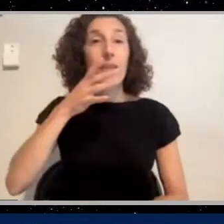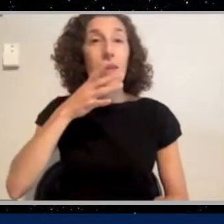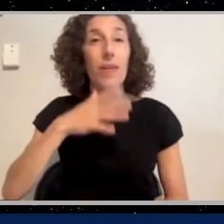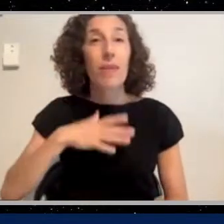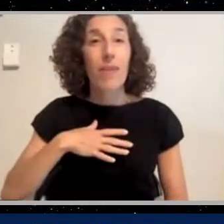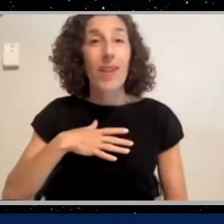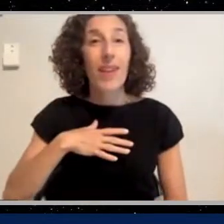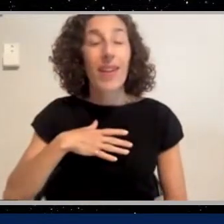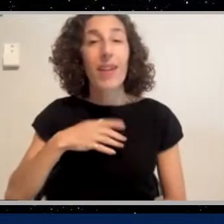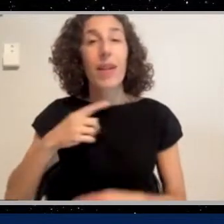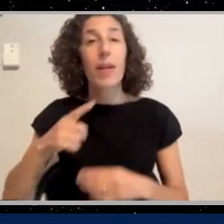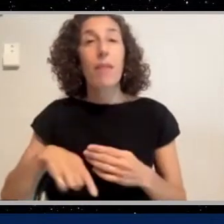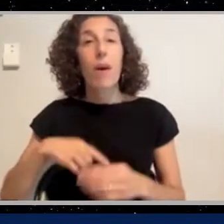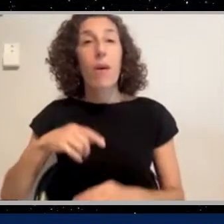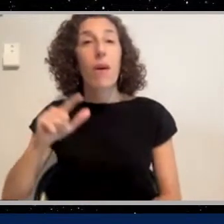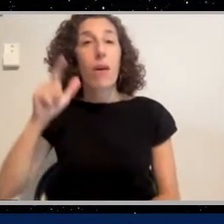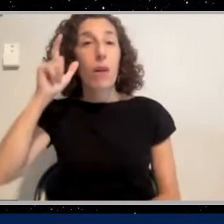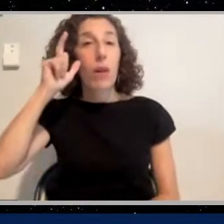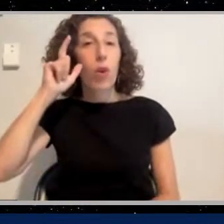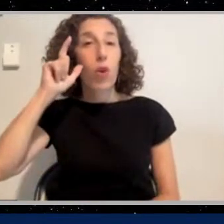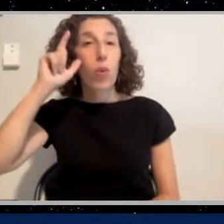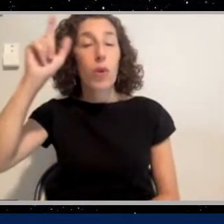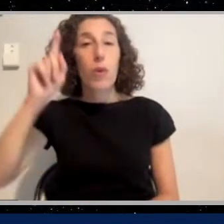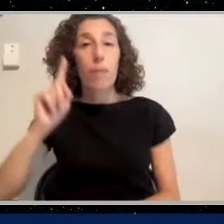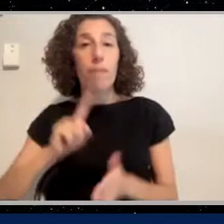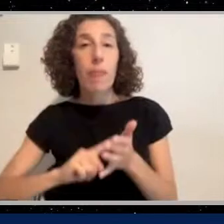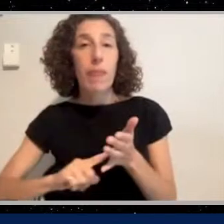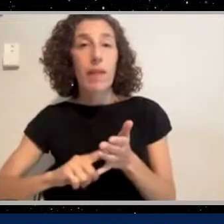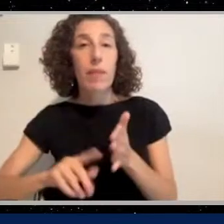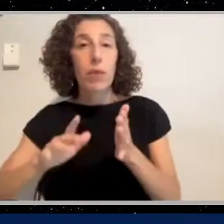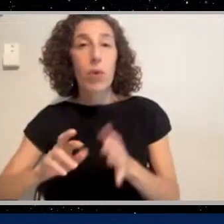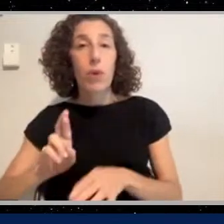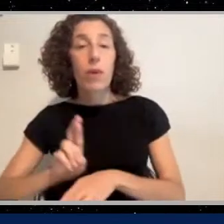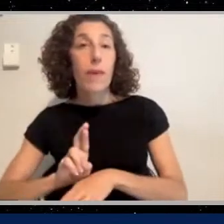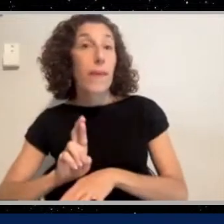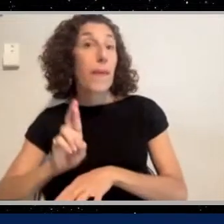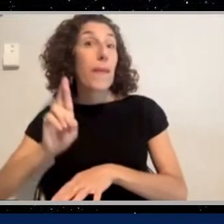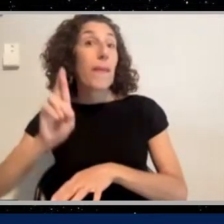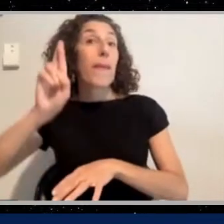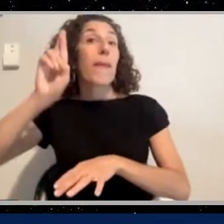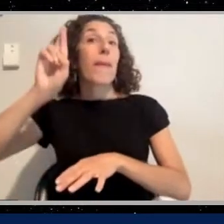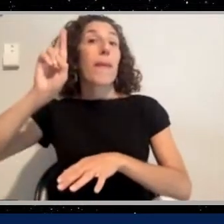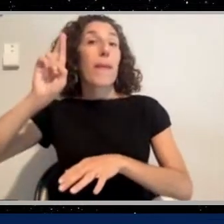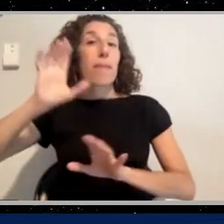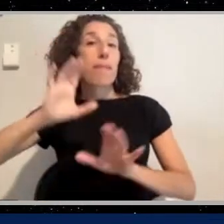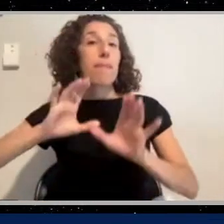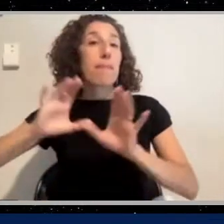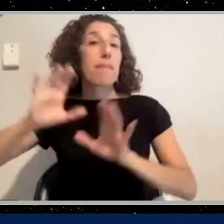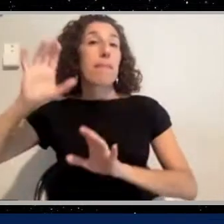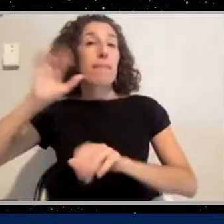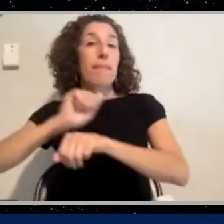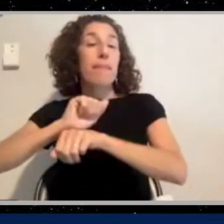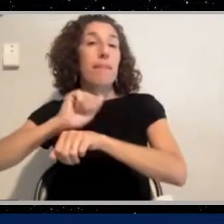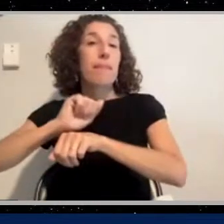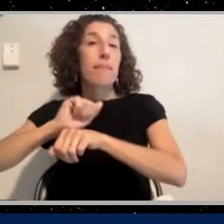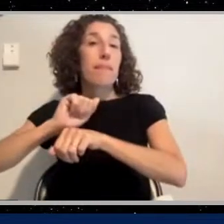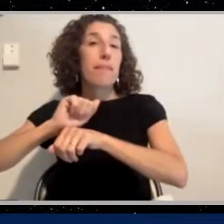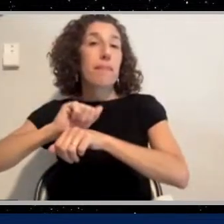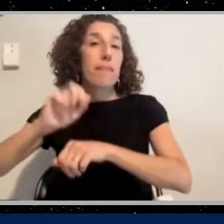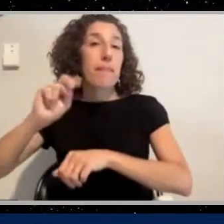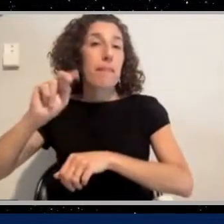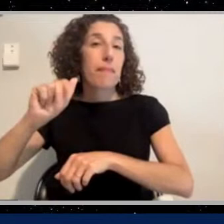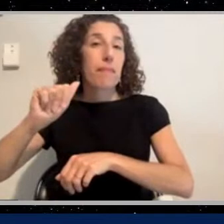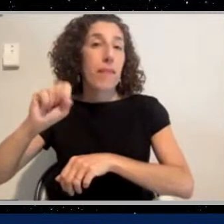a lunar explorer, who is the first woman in her family to break out